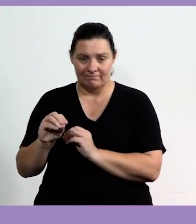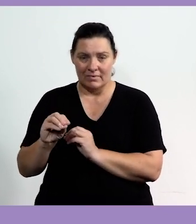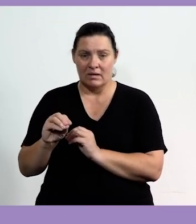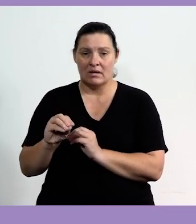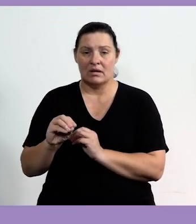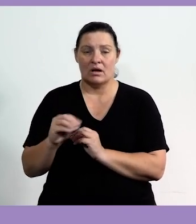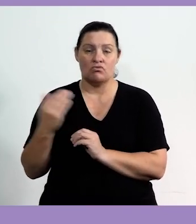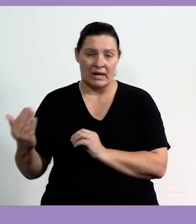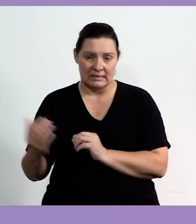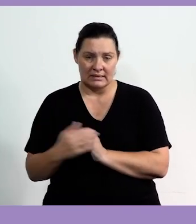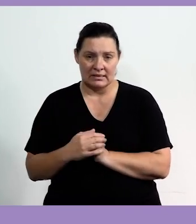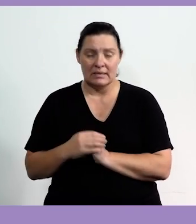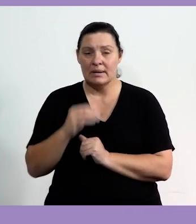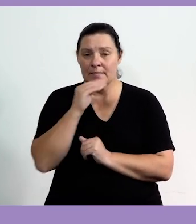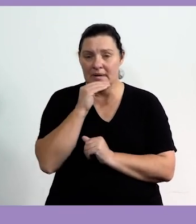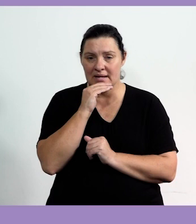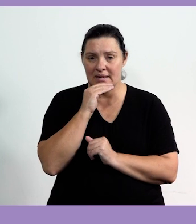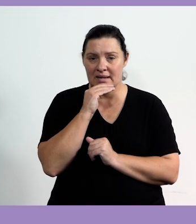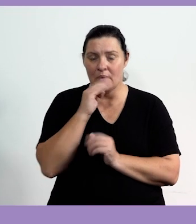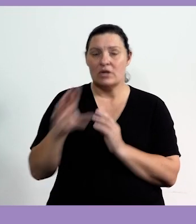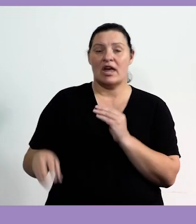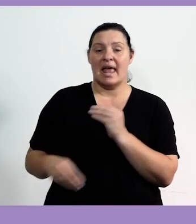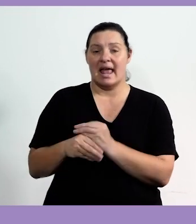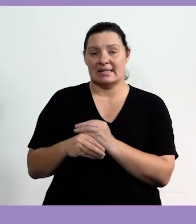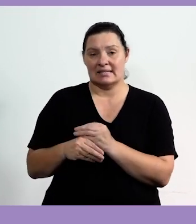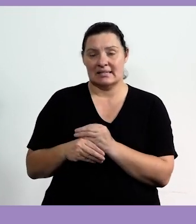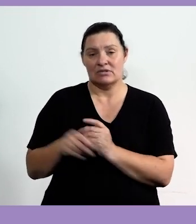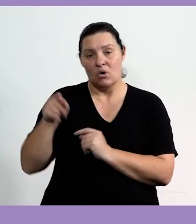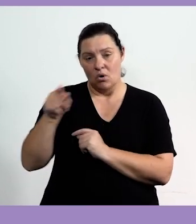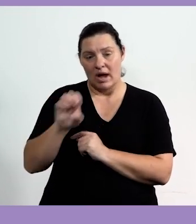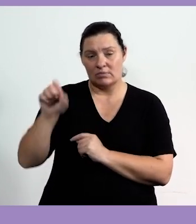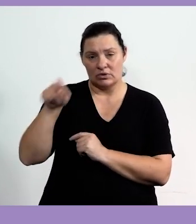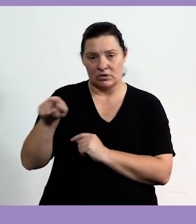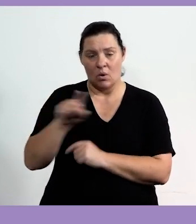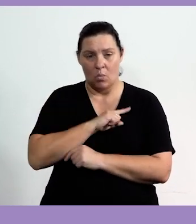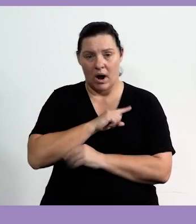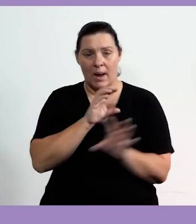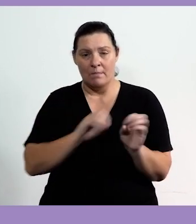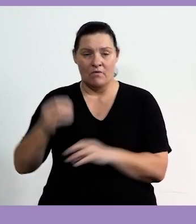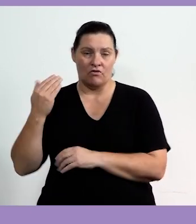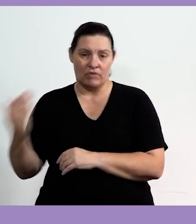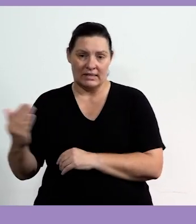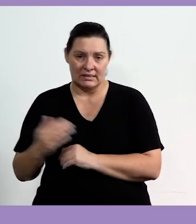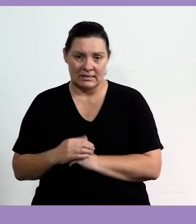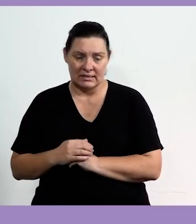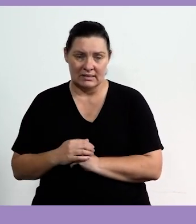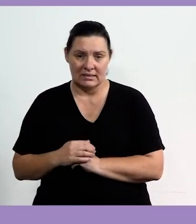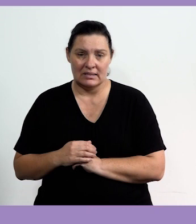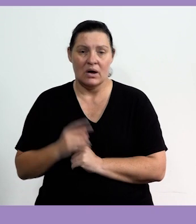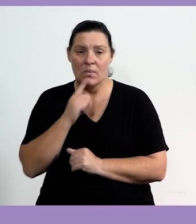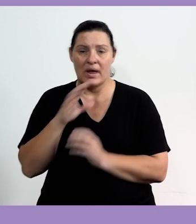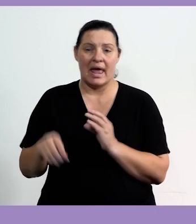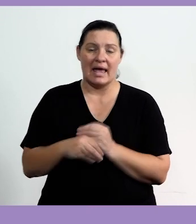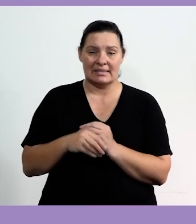one position or one placeholder to the right, which means we need to add to our exponents because we are moving to the